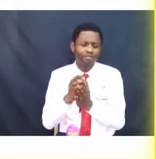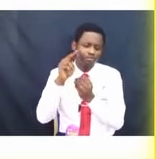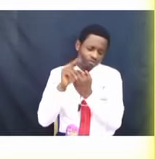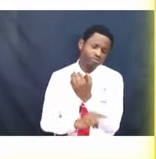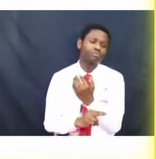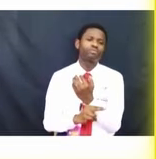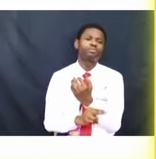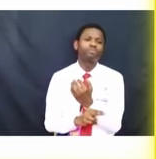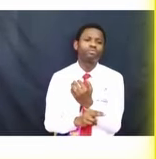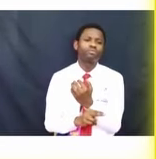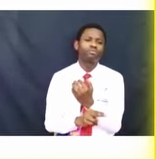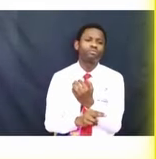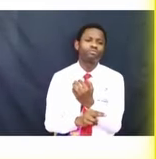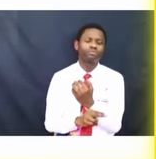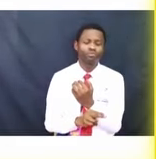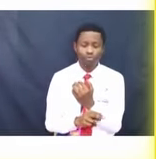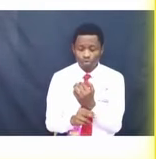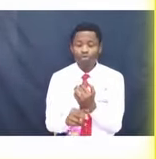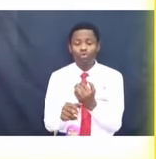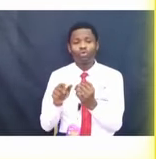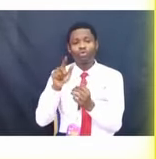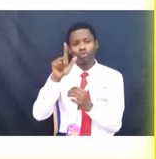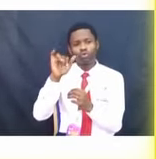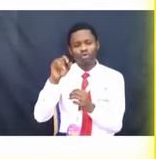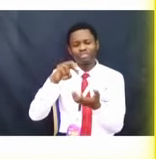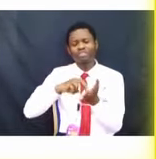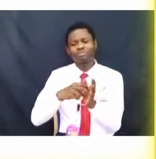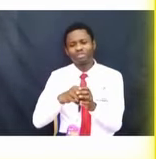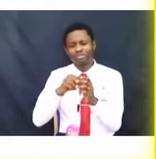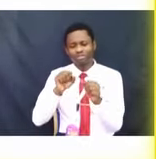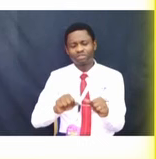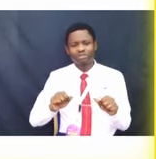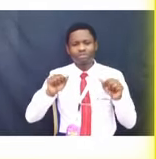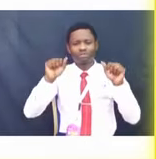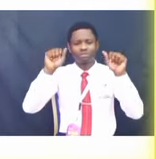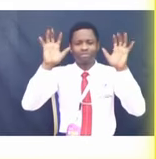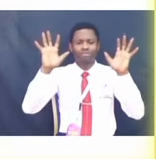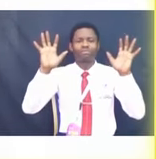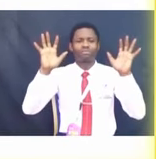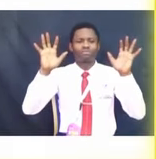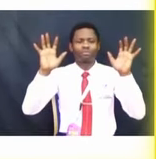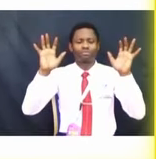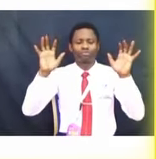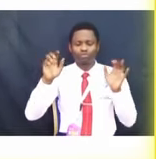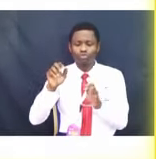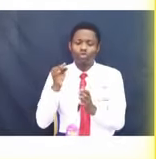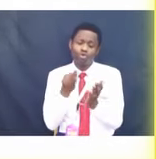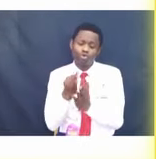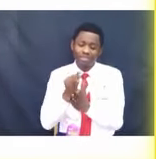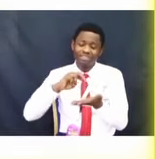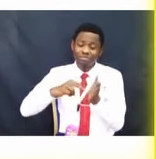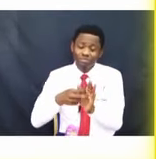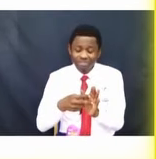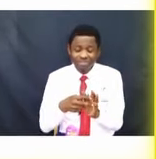Loyalty means sacrifice to the Church of Pentecost. Loyalty means love, love,